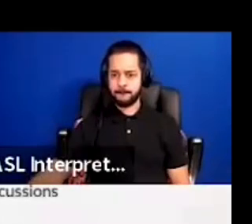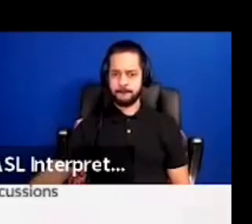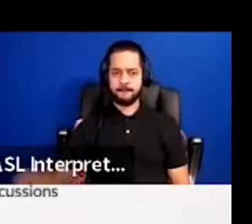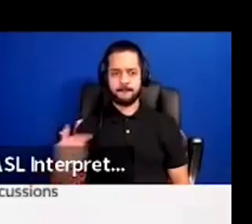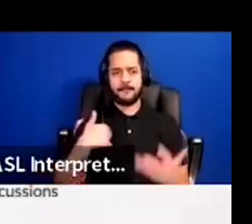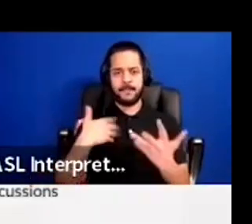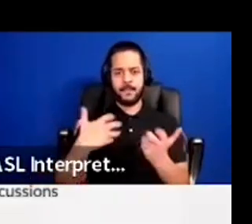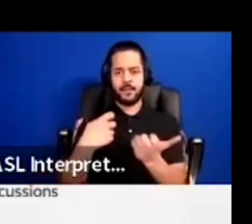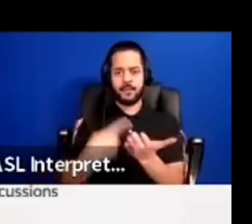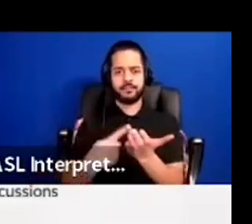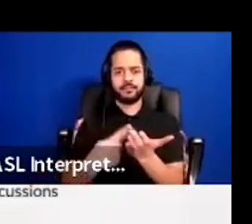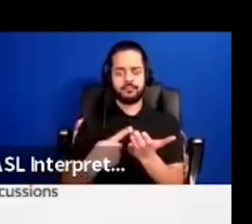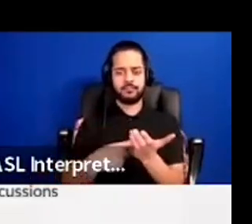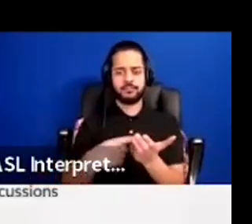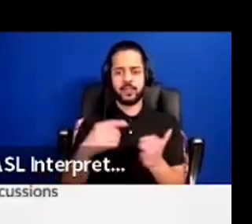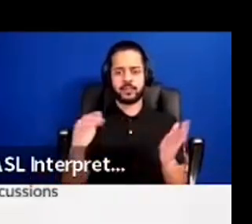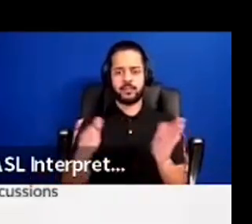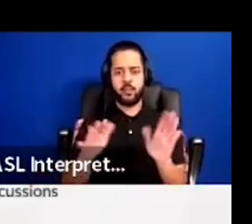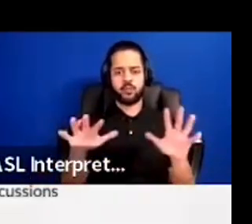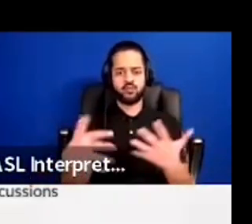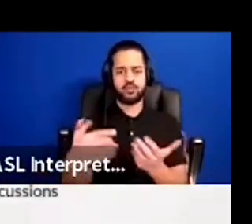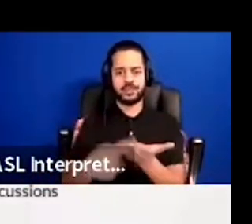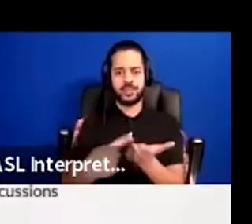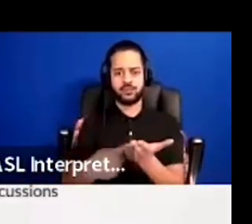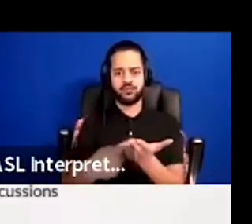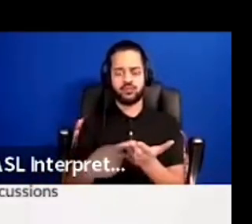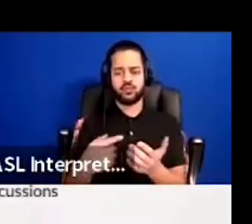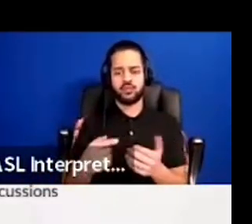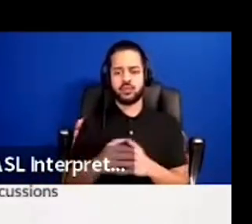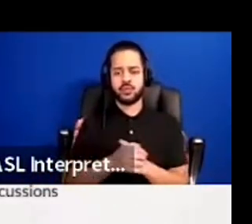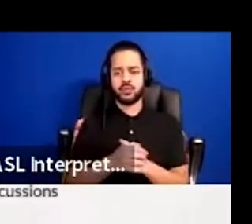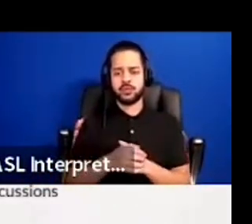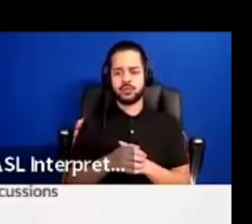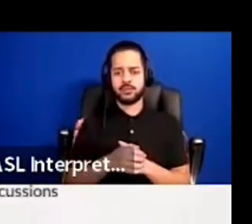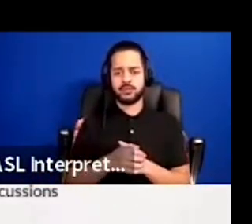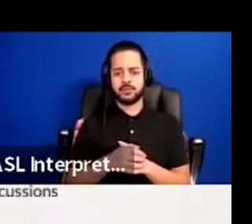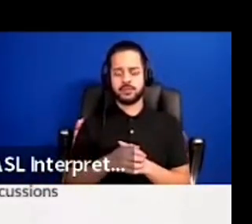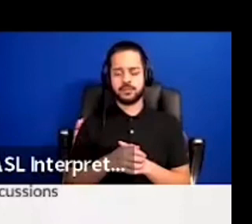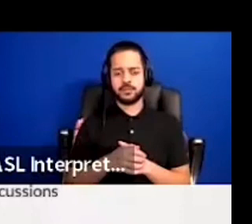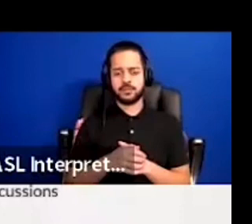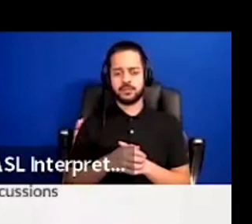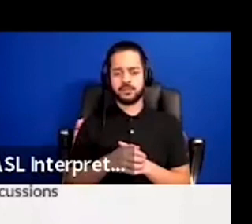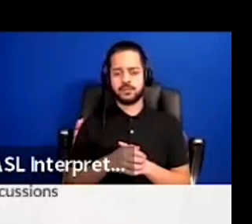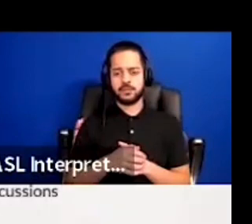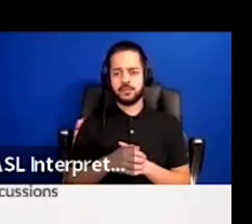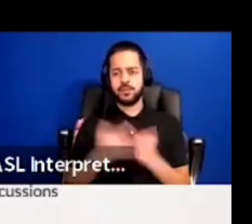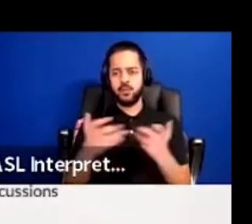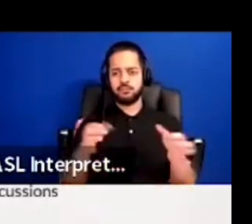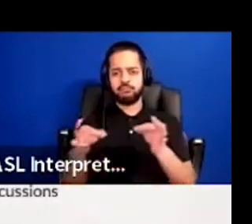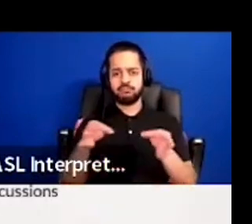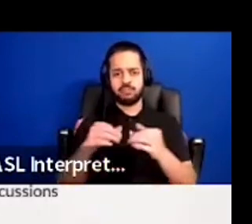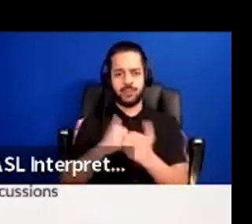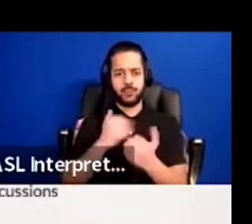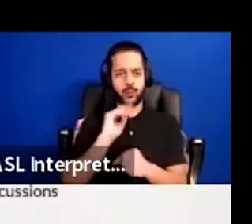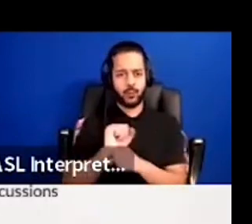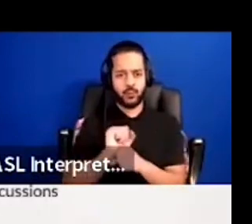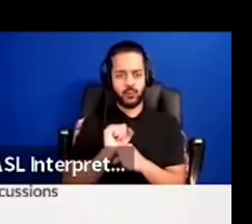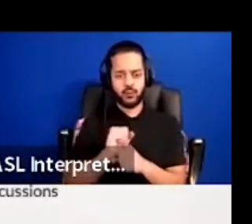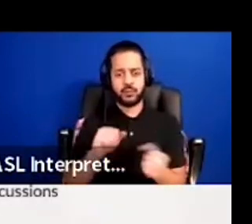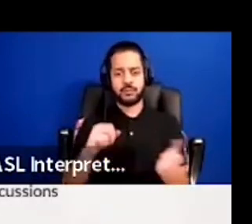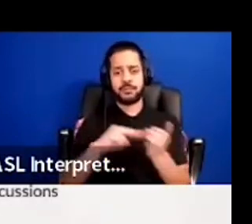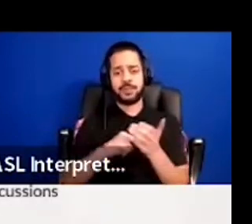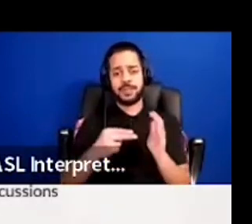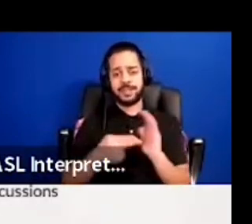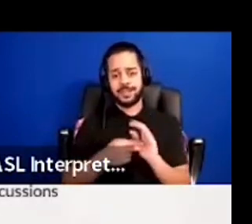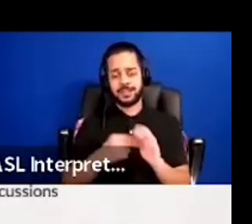the small group, how we want the small groups to work. We're going to